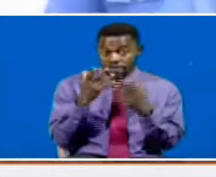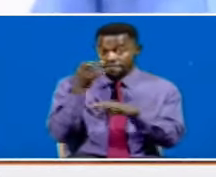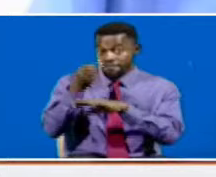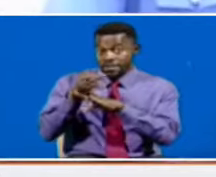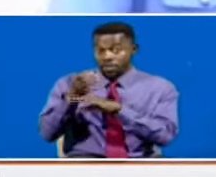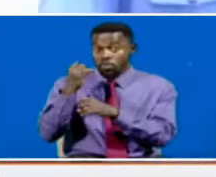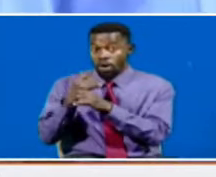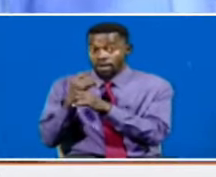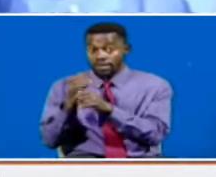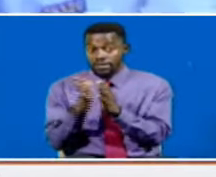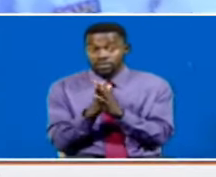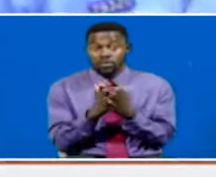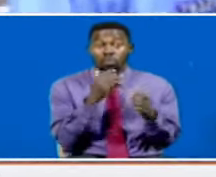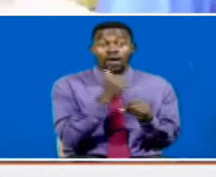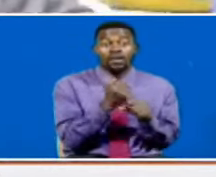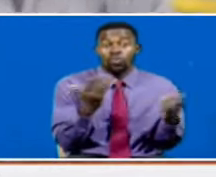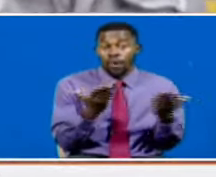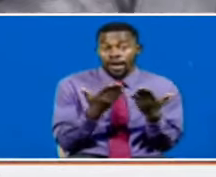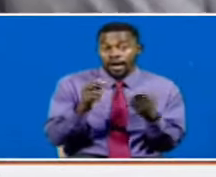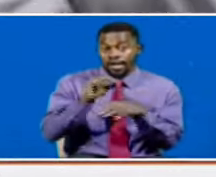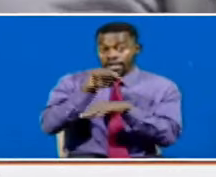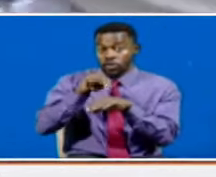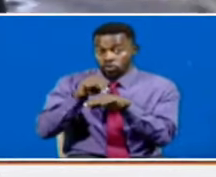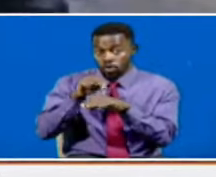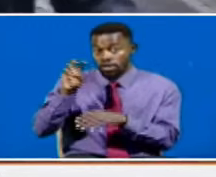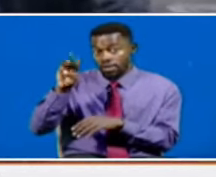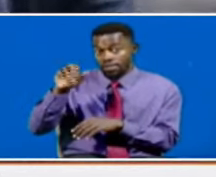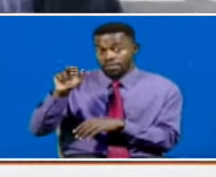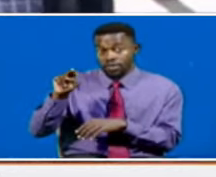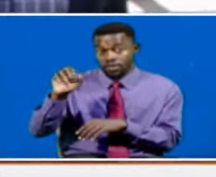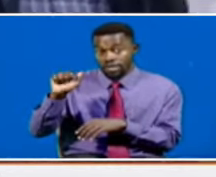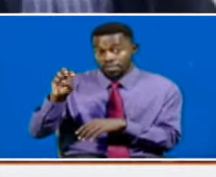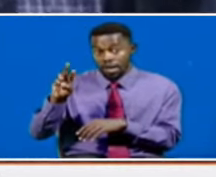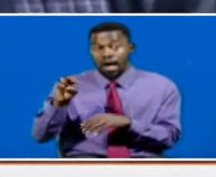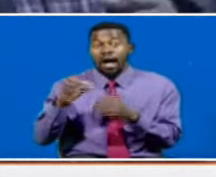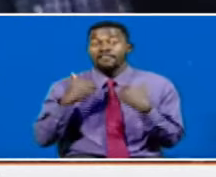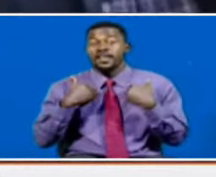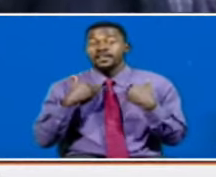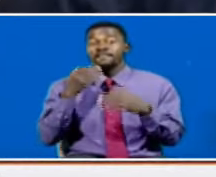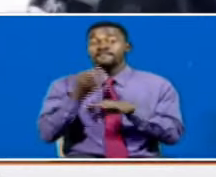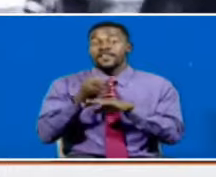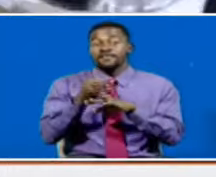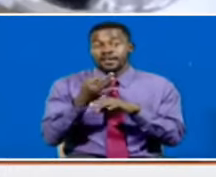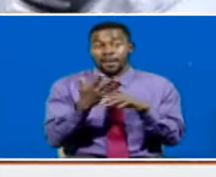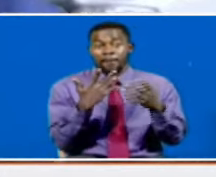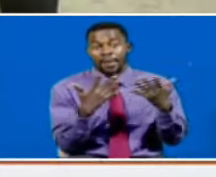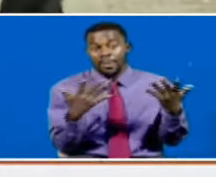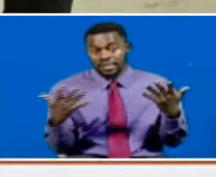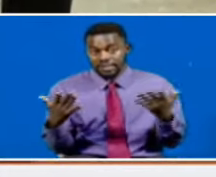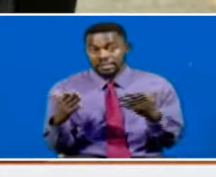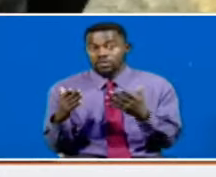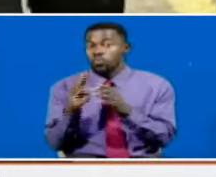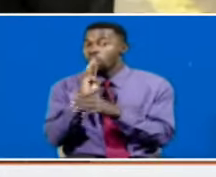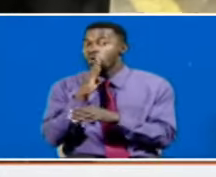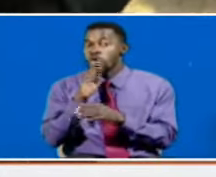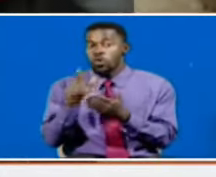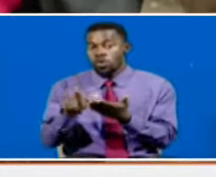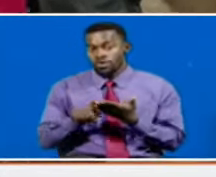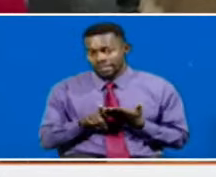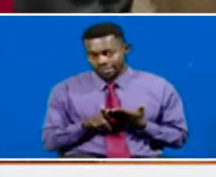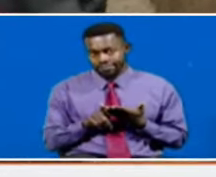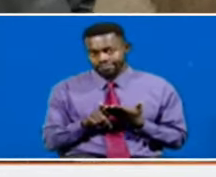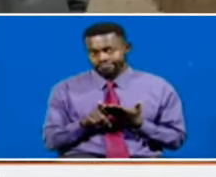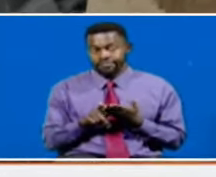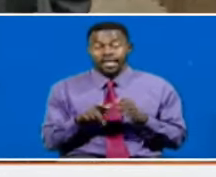and the National Museum of Kenya officials colluded to create false documents, which were then used to secure loans.